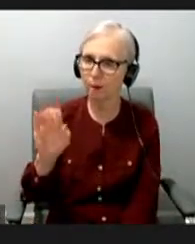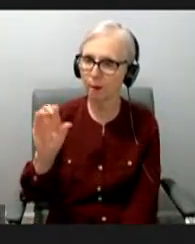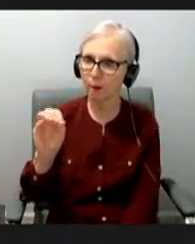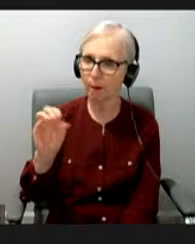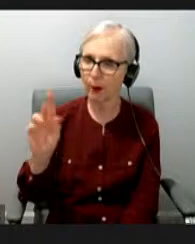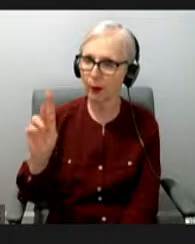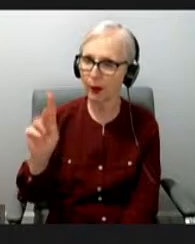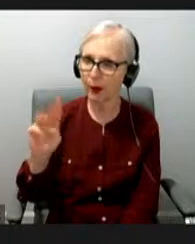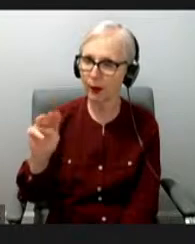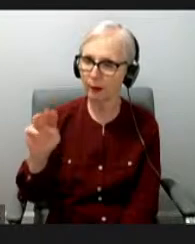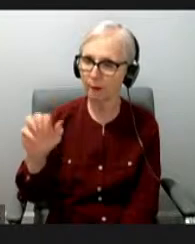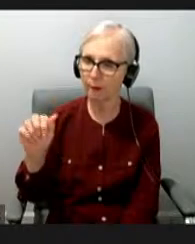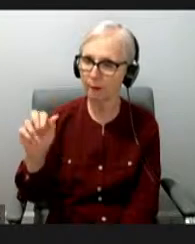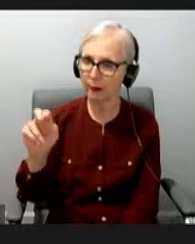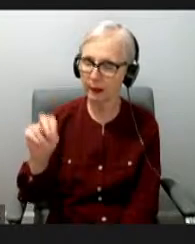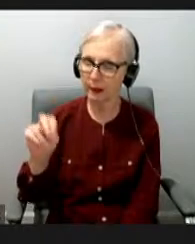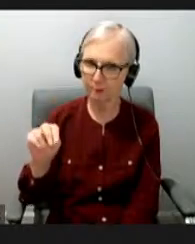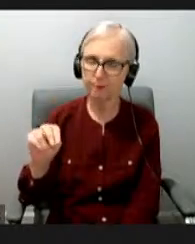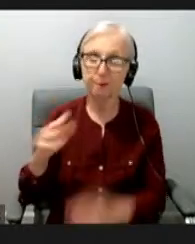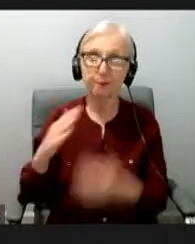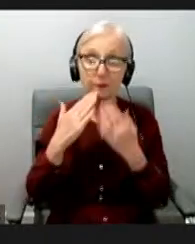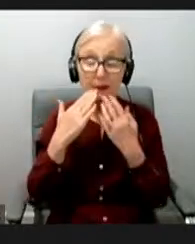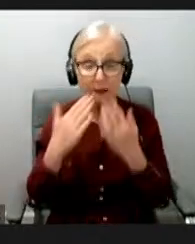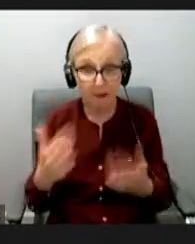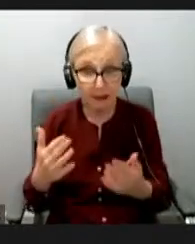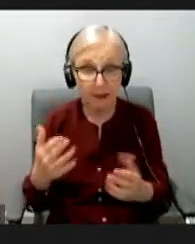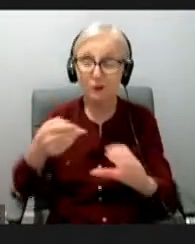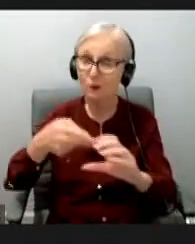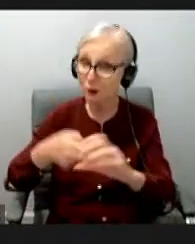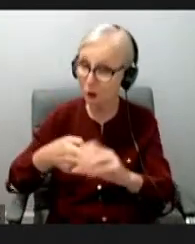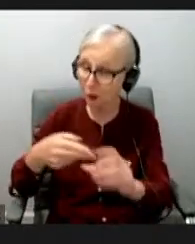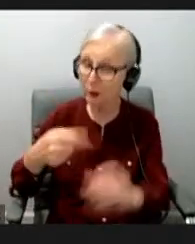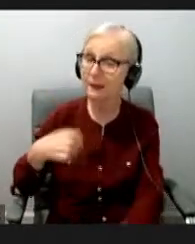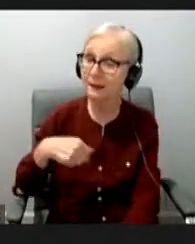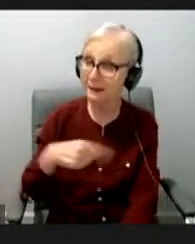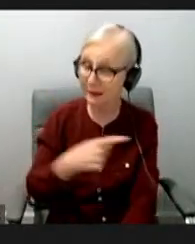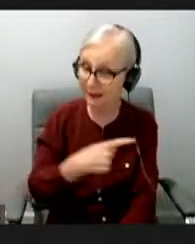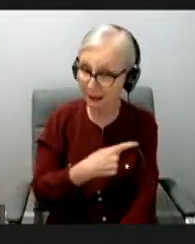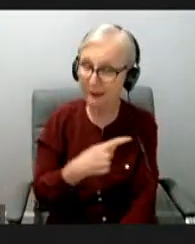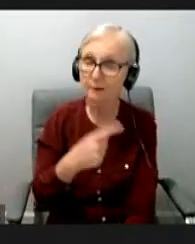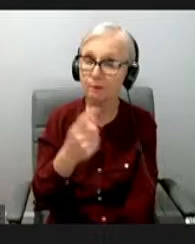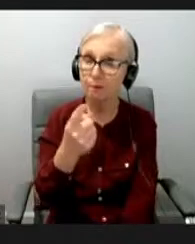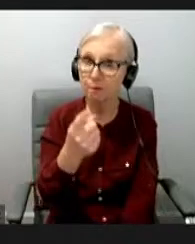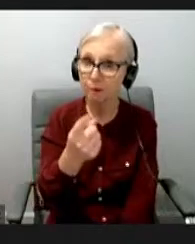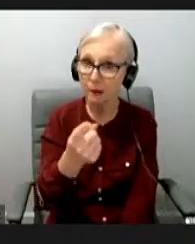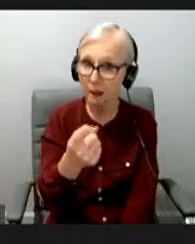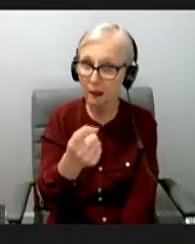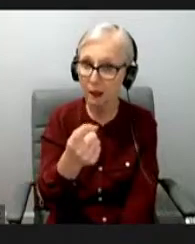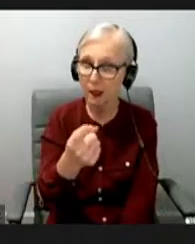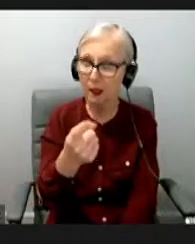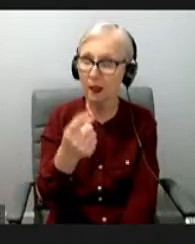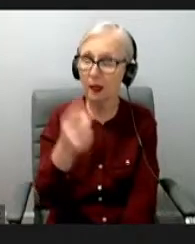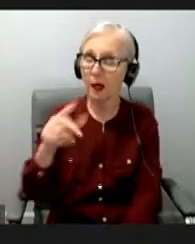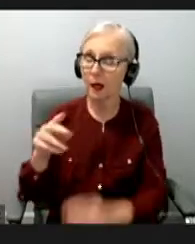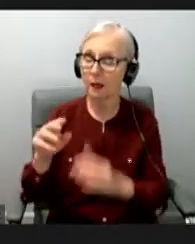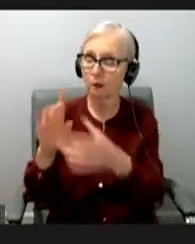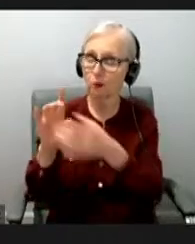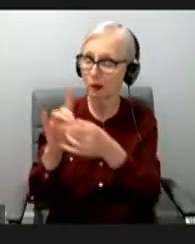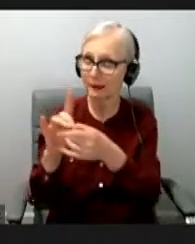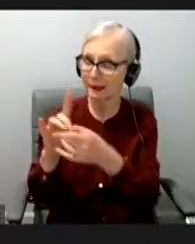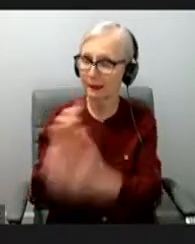Thank you, Rachel, and thanks to everybody for joining today. I want to give a quick update on where we are